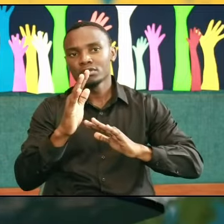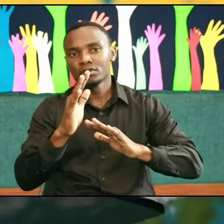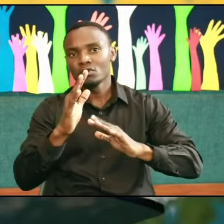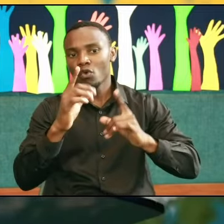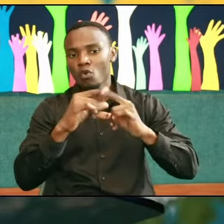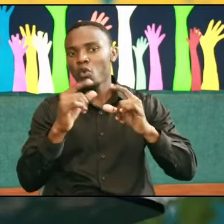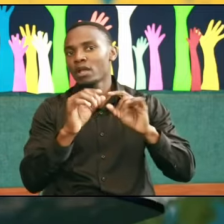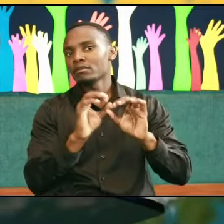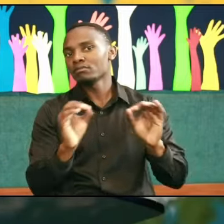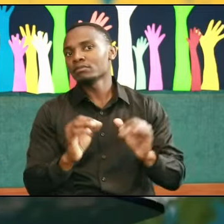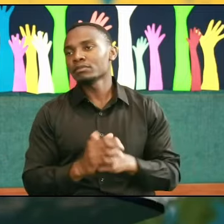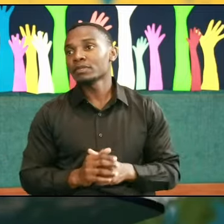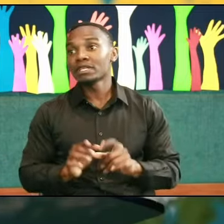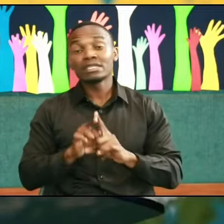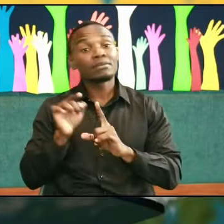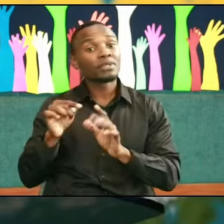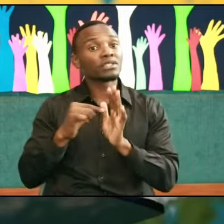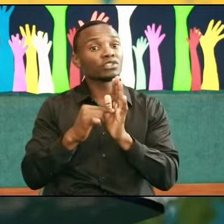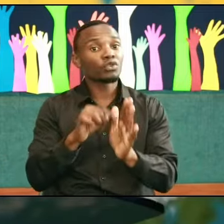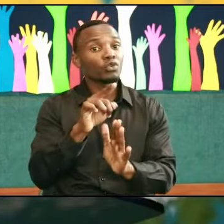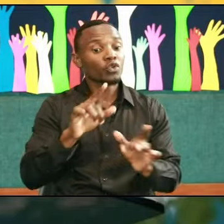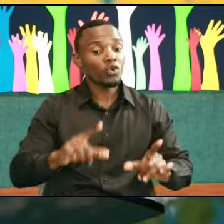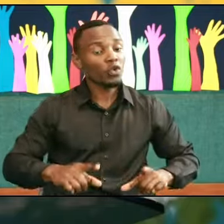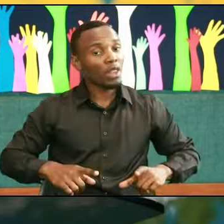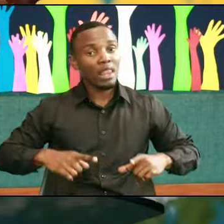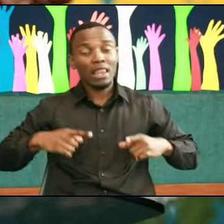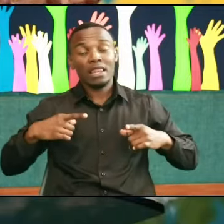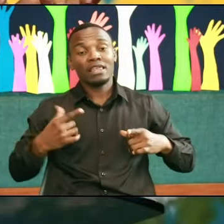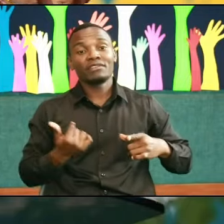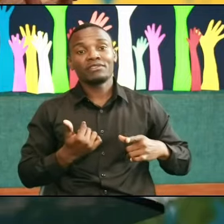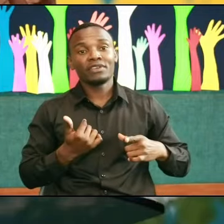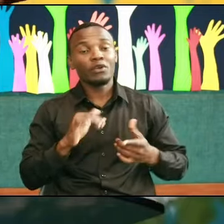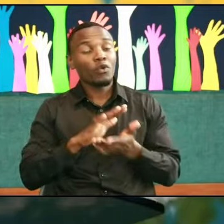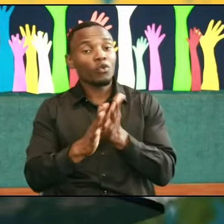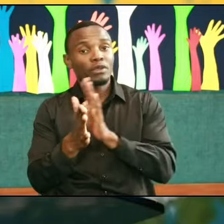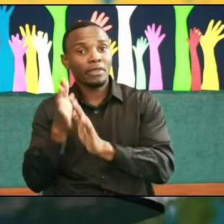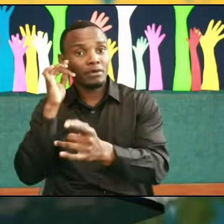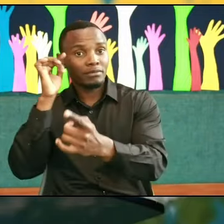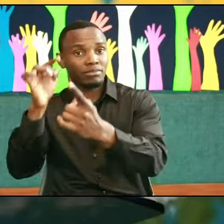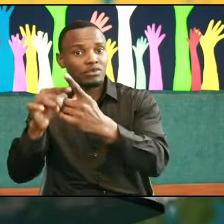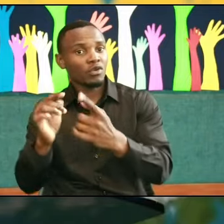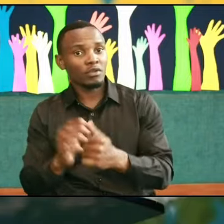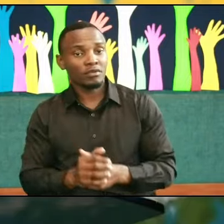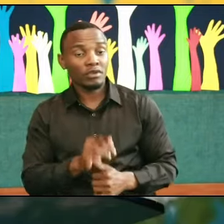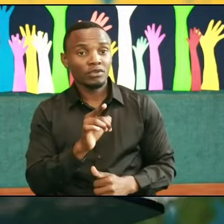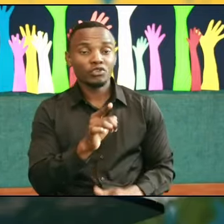And that will show that you are just living a life of frivolicity.